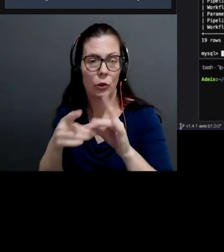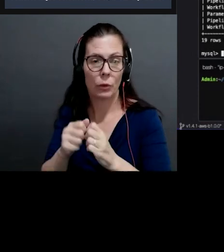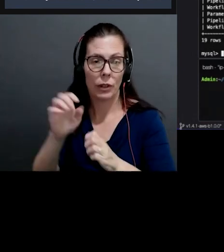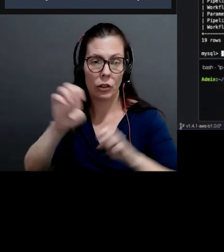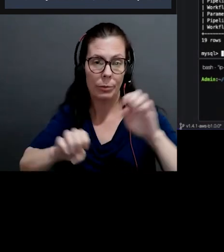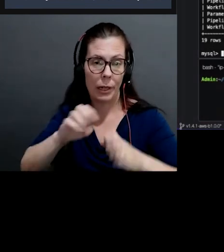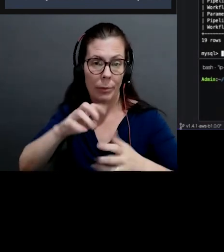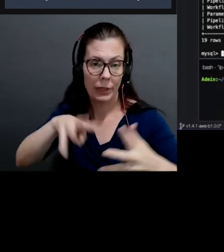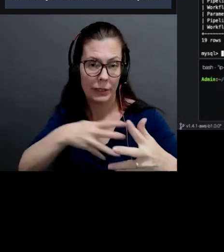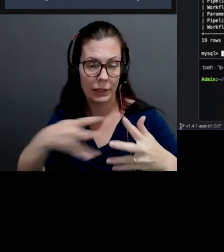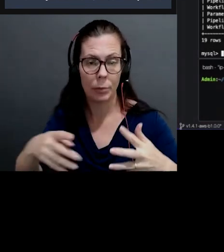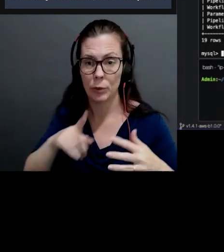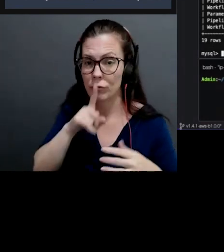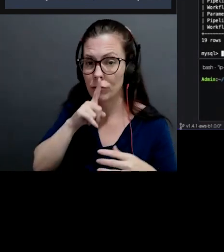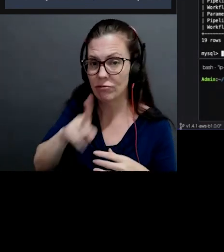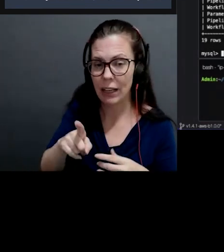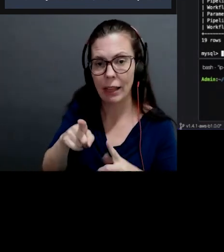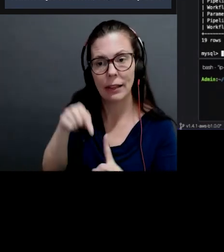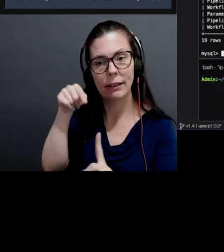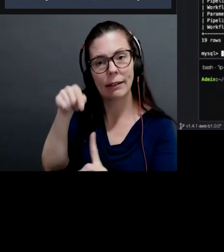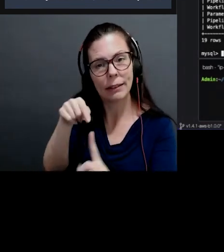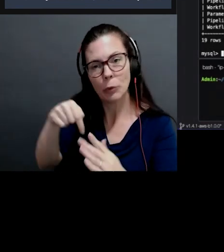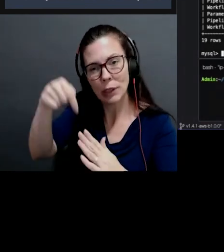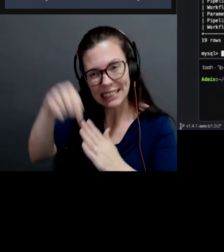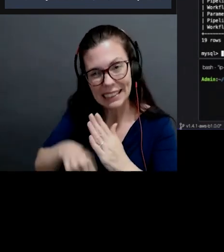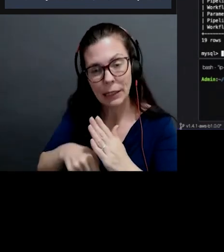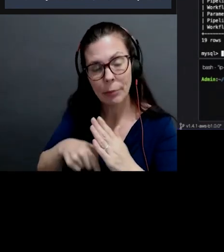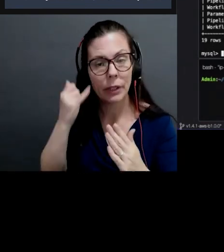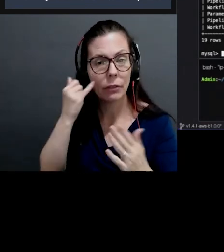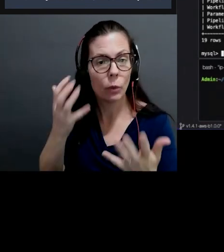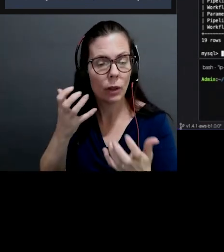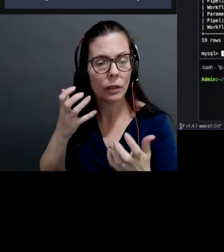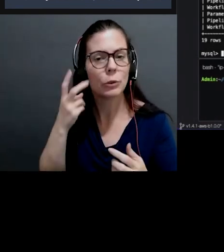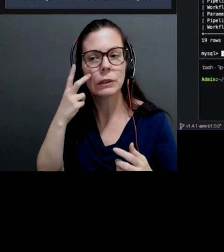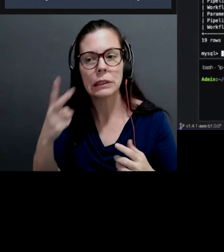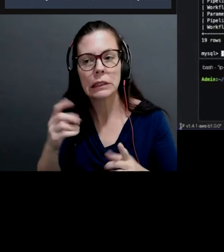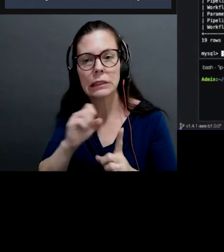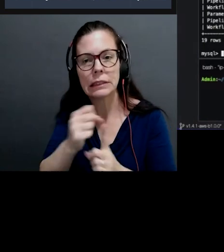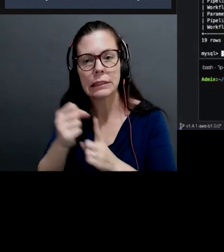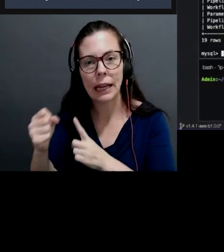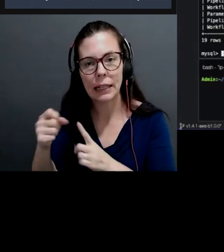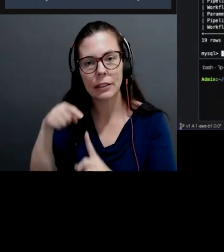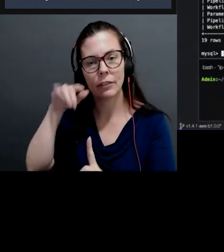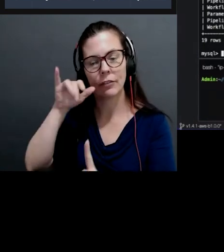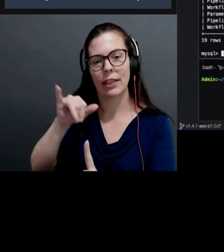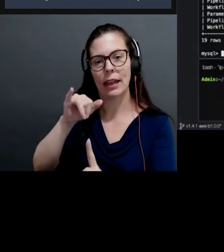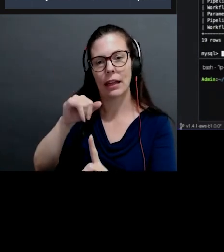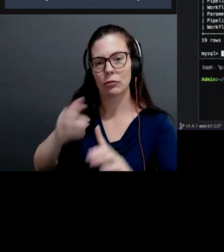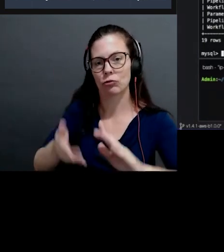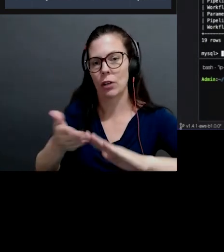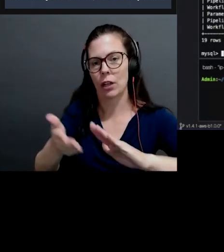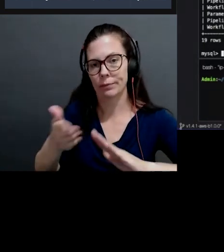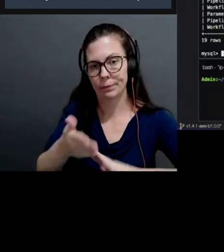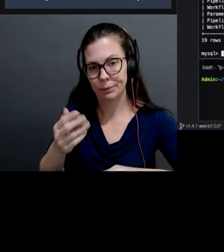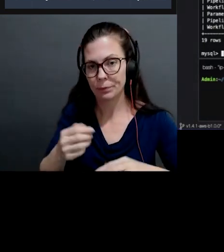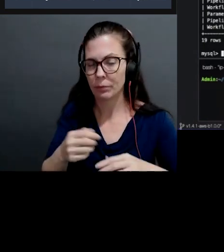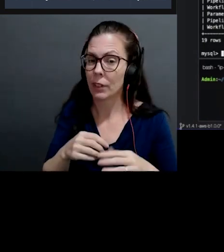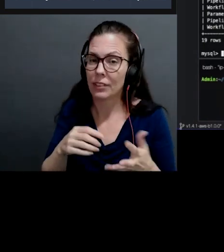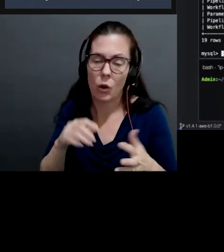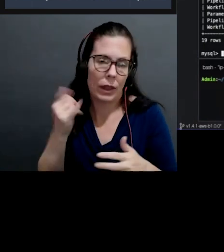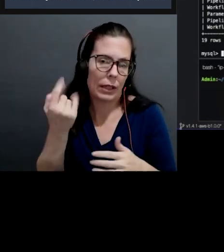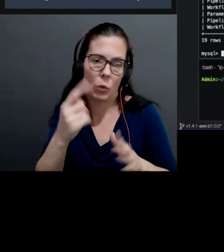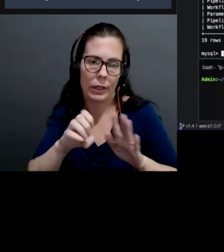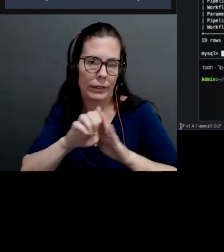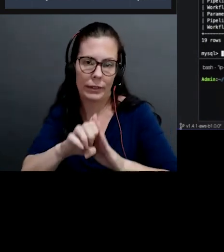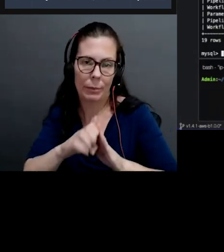to really go a little bit deeper and see what are the statistics metadata for that particular run, right? And this is just one of the examples to connect to